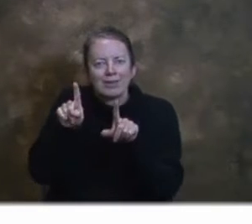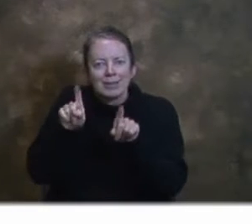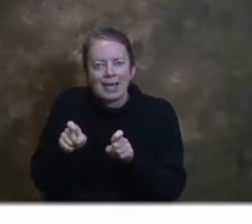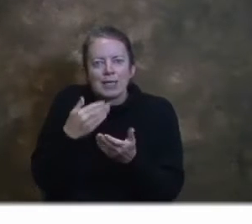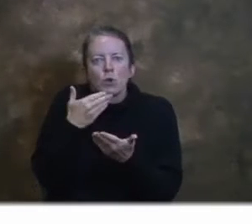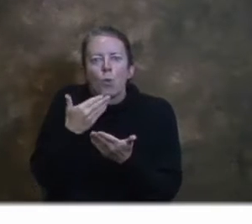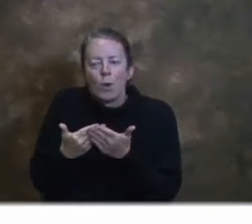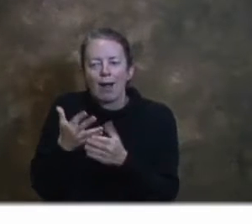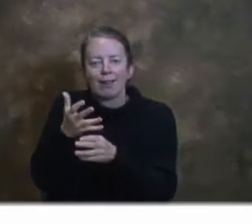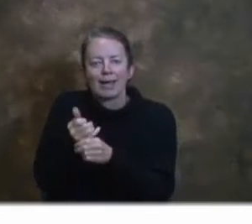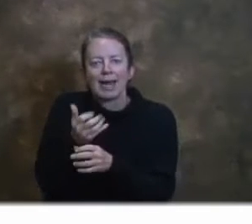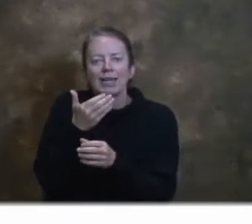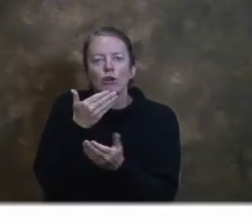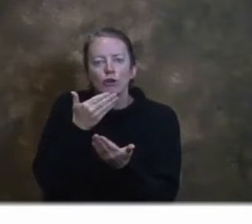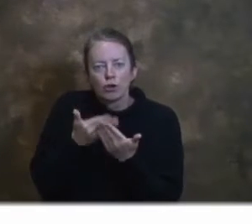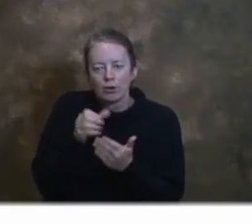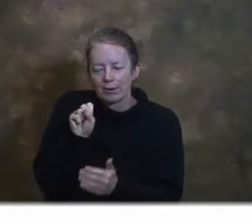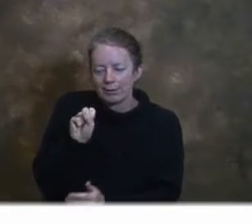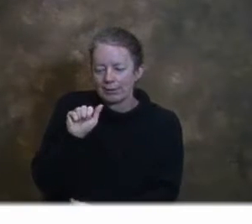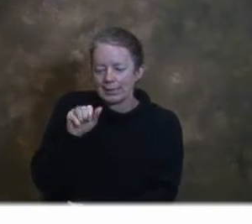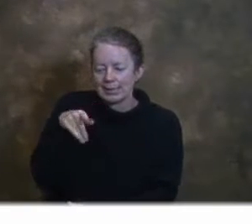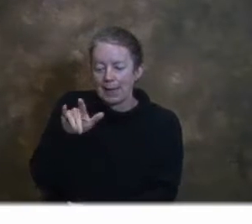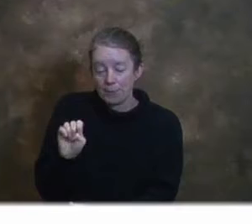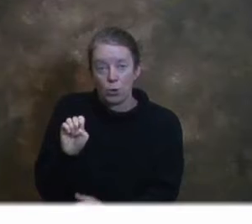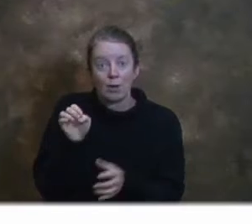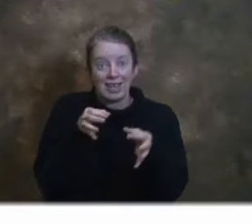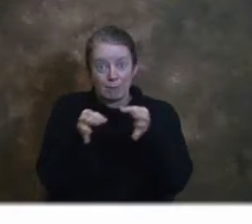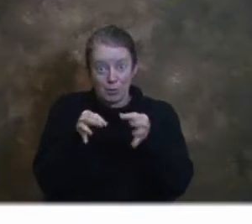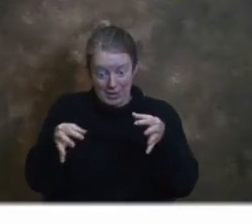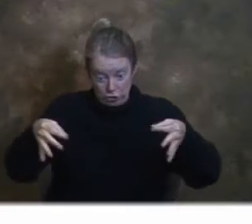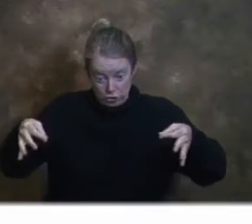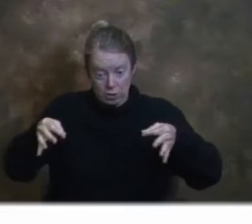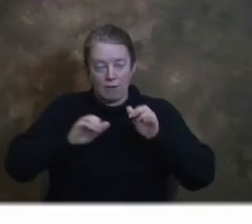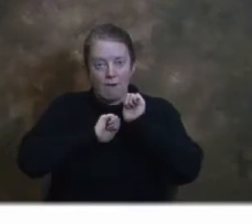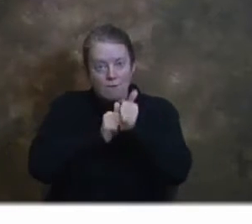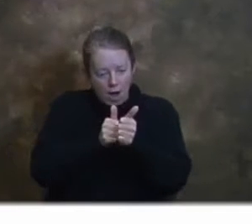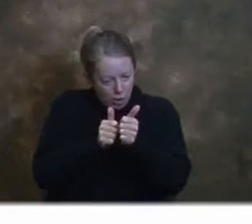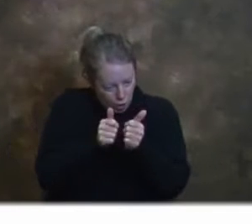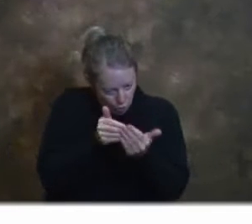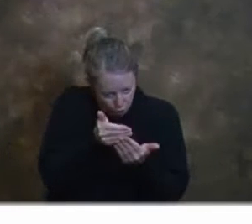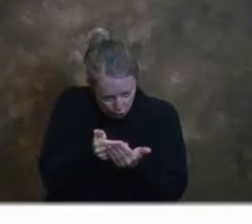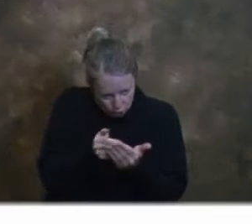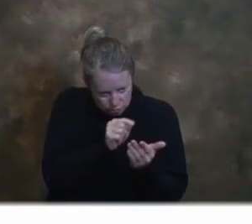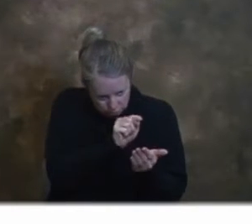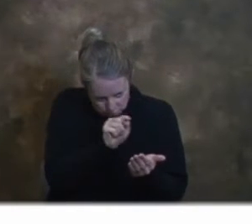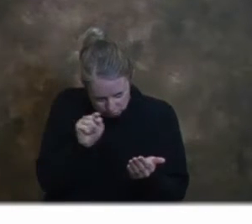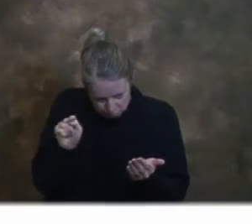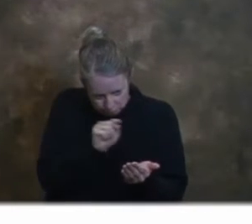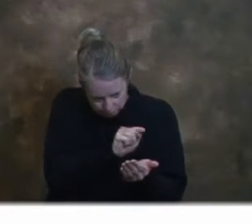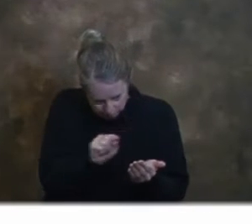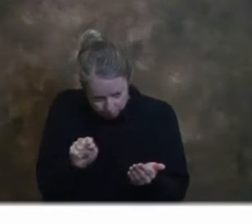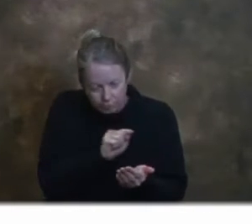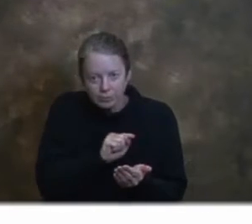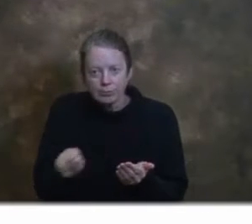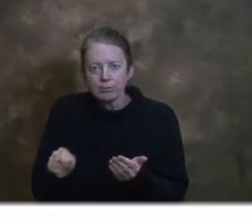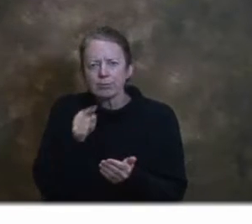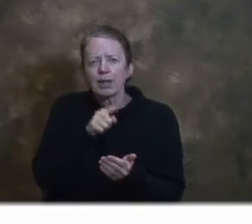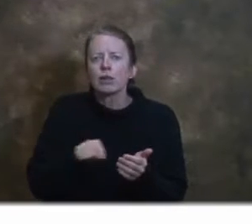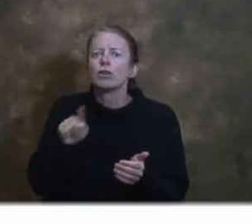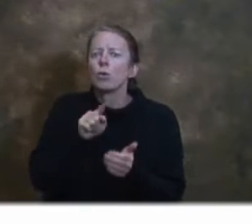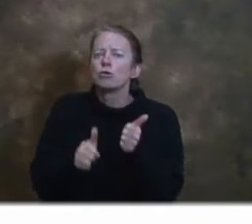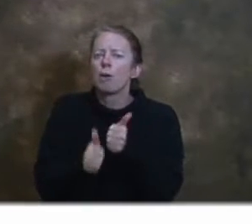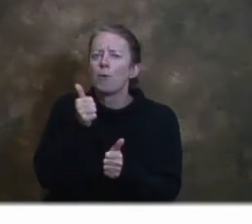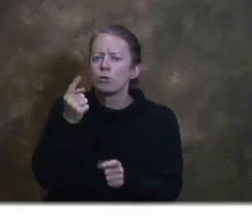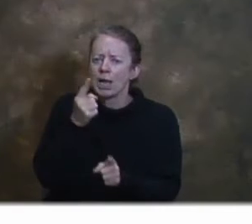those directions closely. And also that rapid antigen at-home tests are most accurate when viral load is higher and when